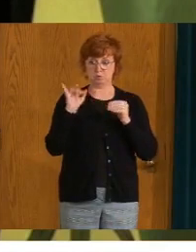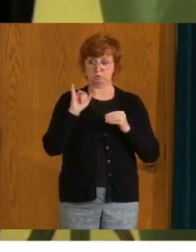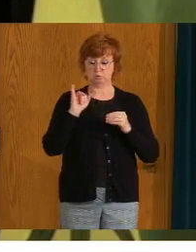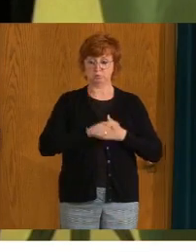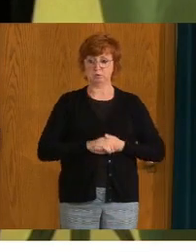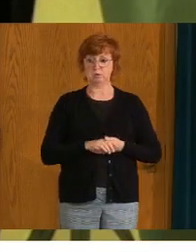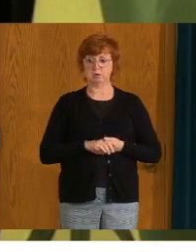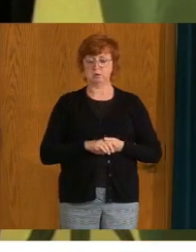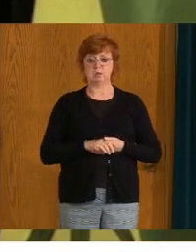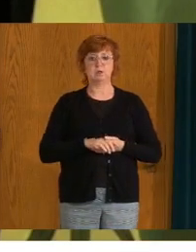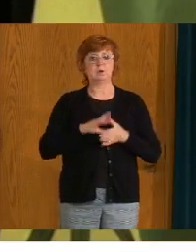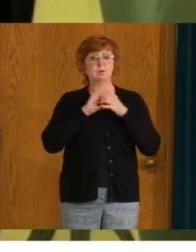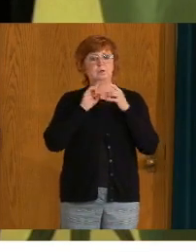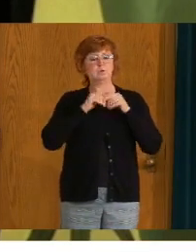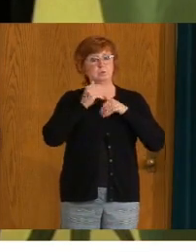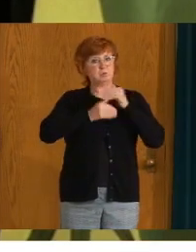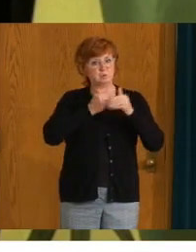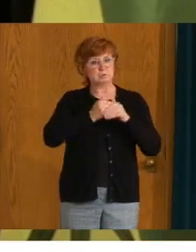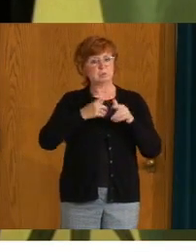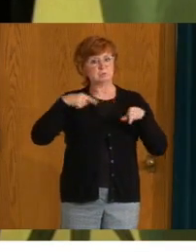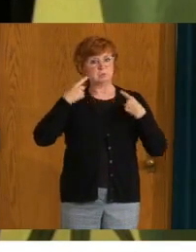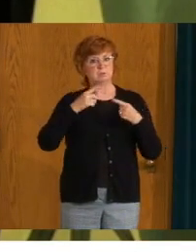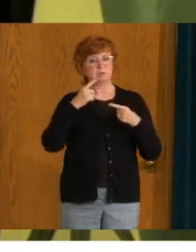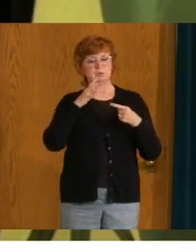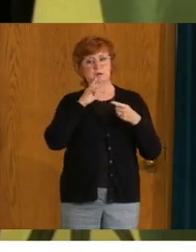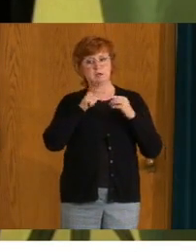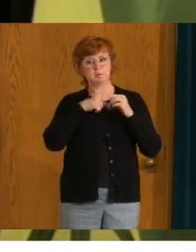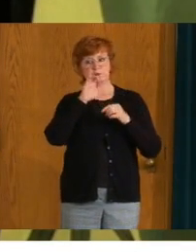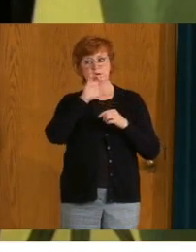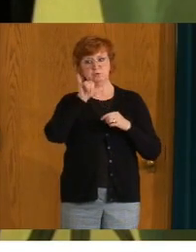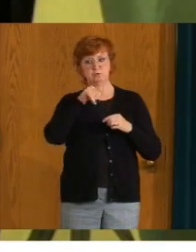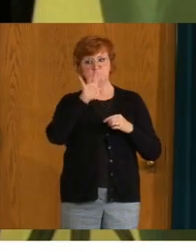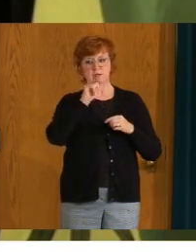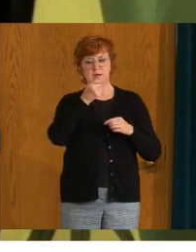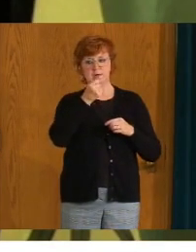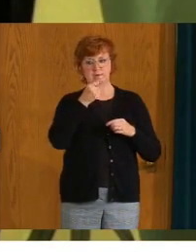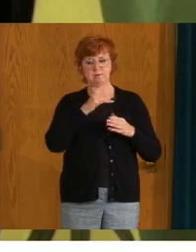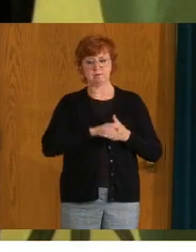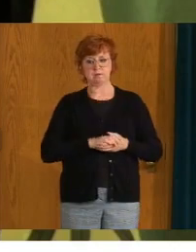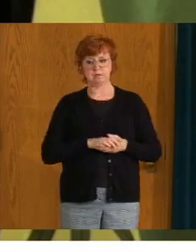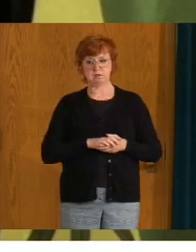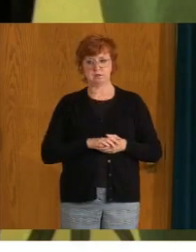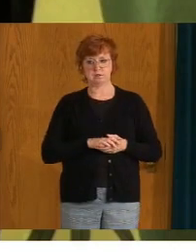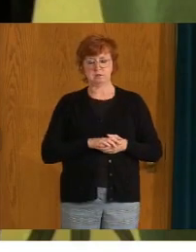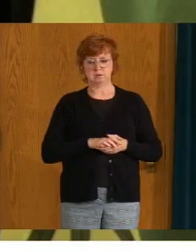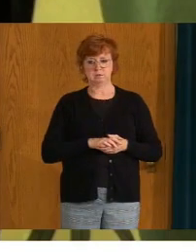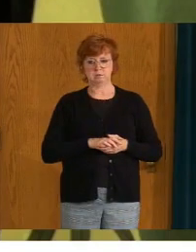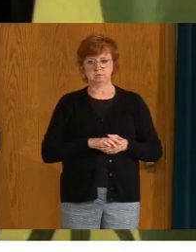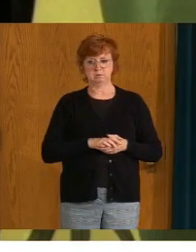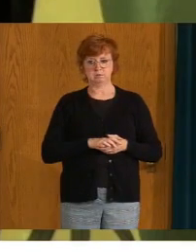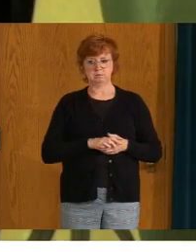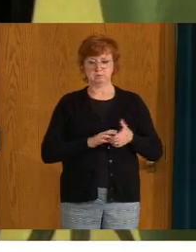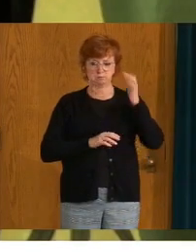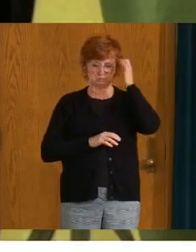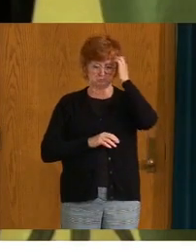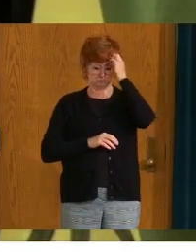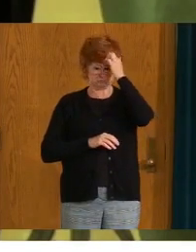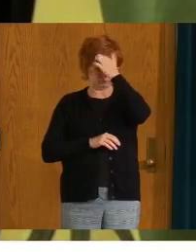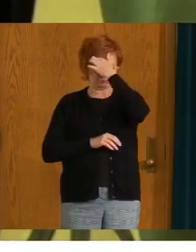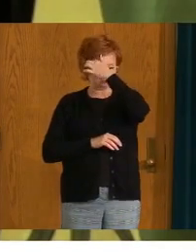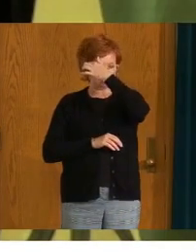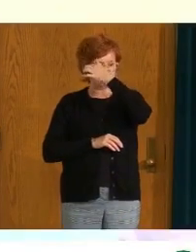we got to for the potentially a July 11th step 3 of the reopening, or 3.5?